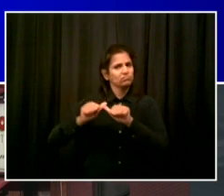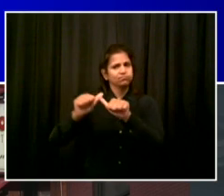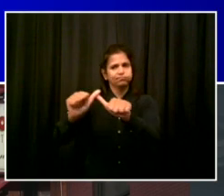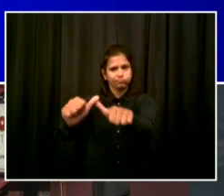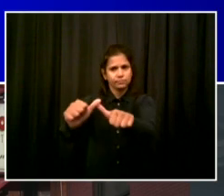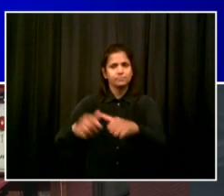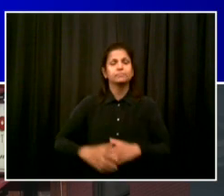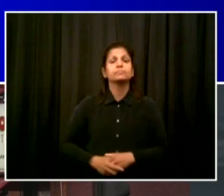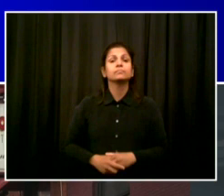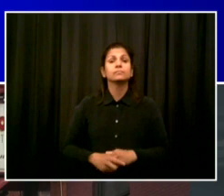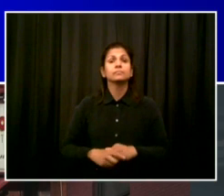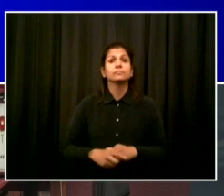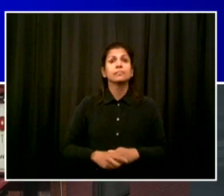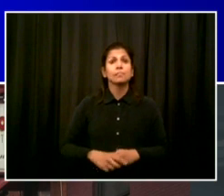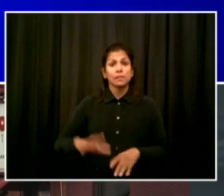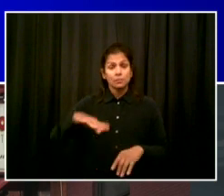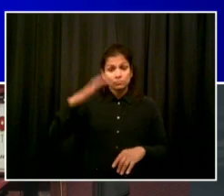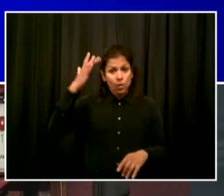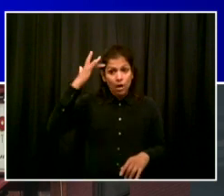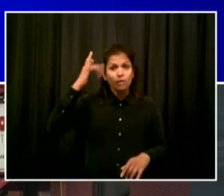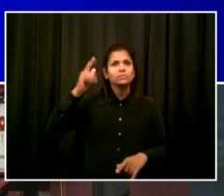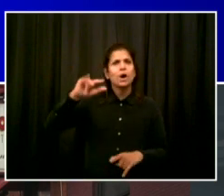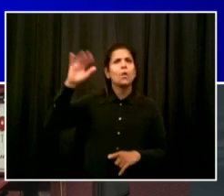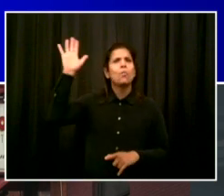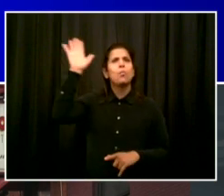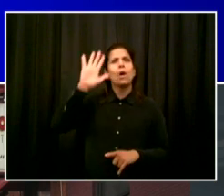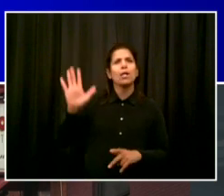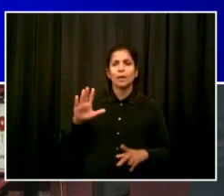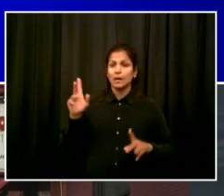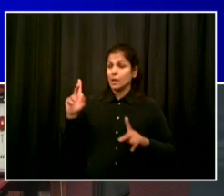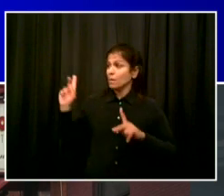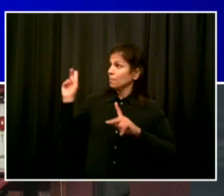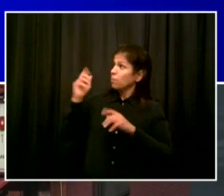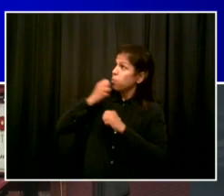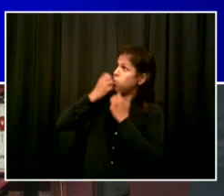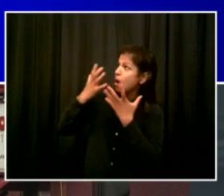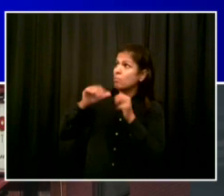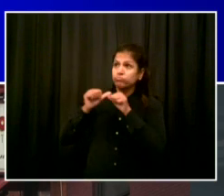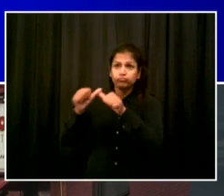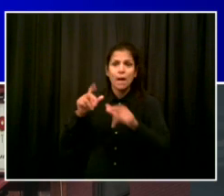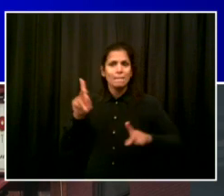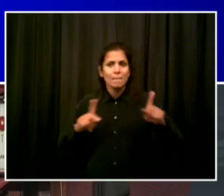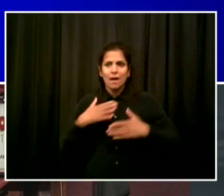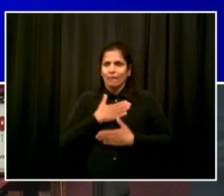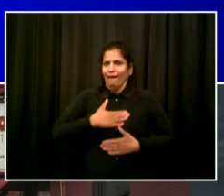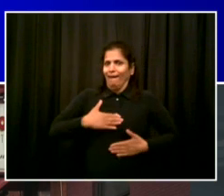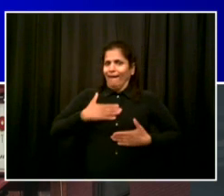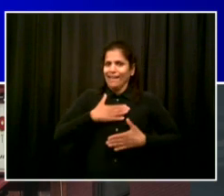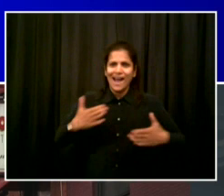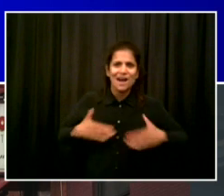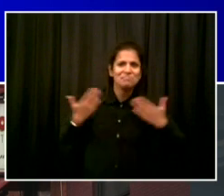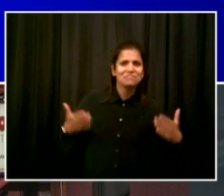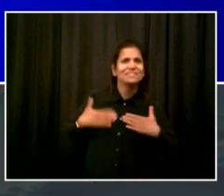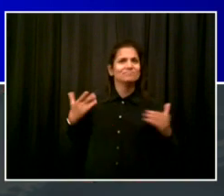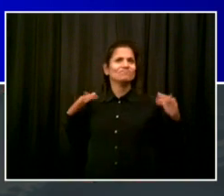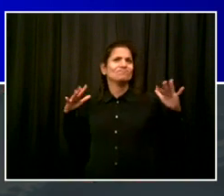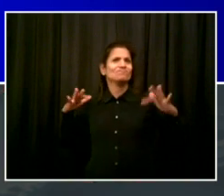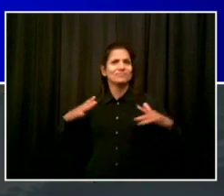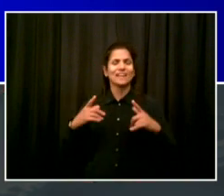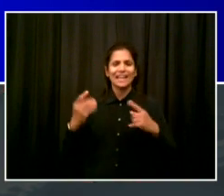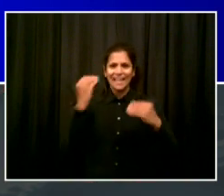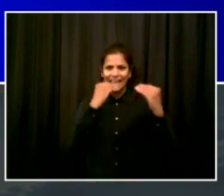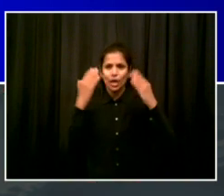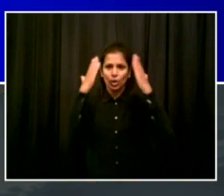streets and combining the open streets and the open restaurants for the good of everyone. So today we're announcing 40